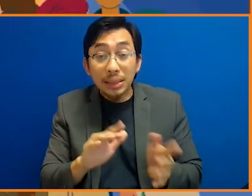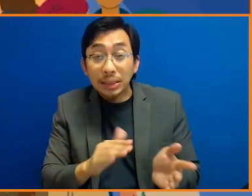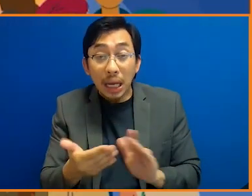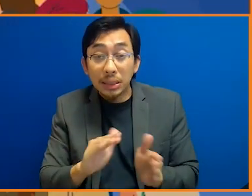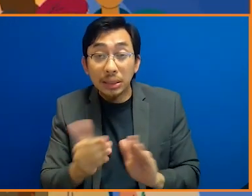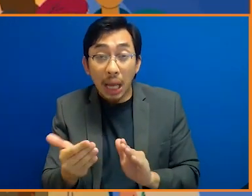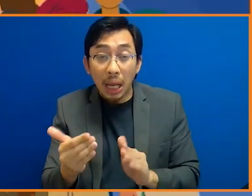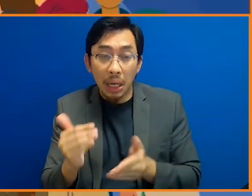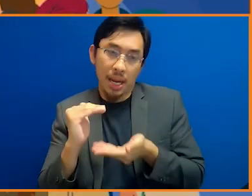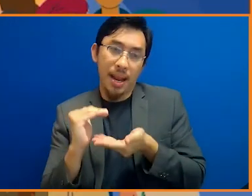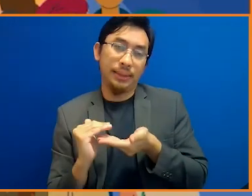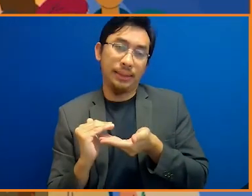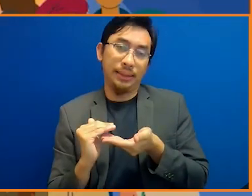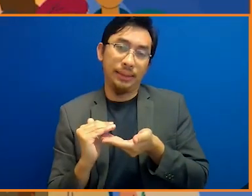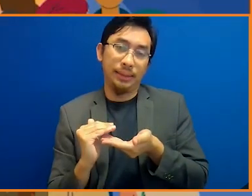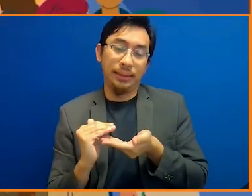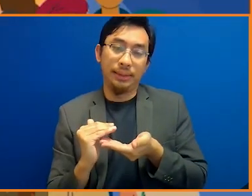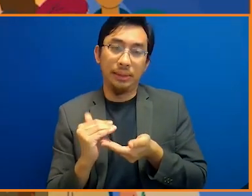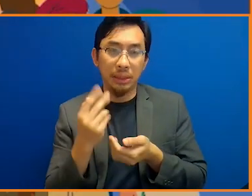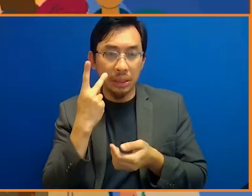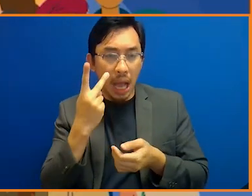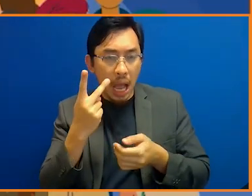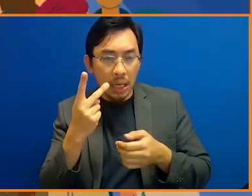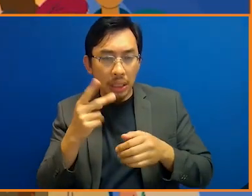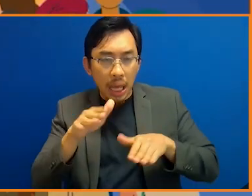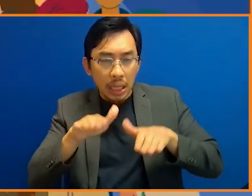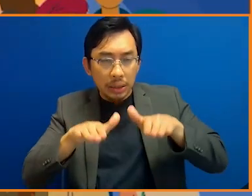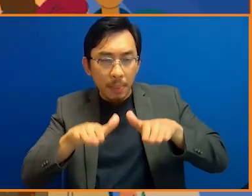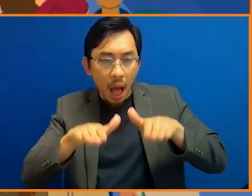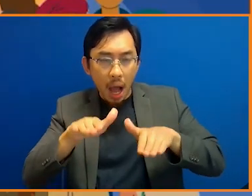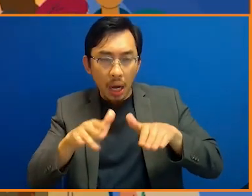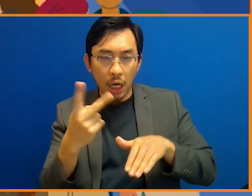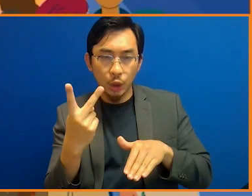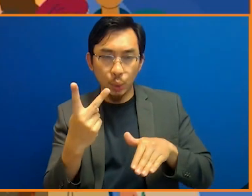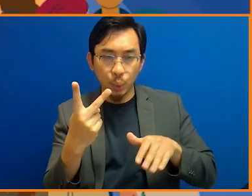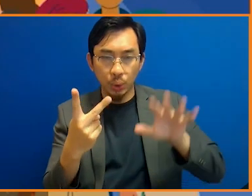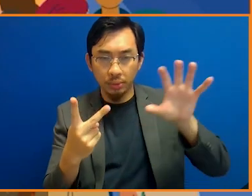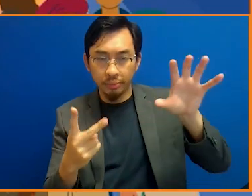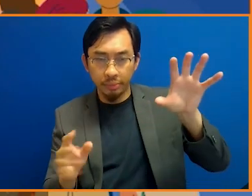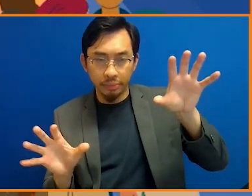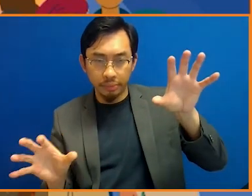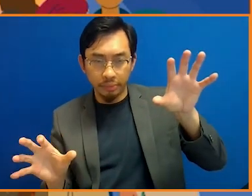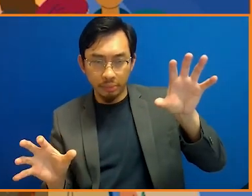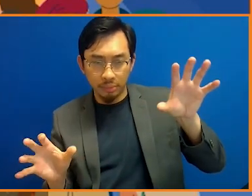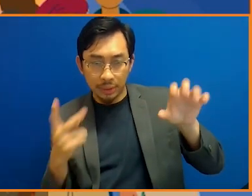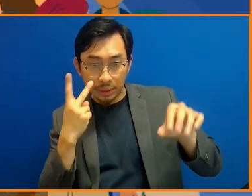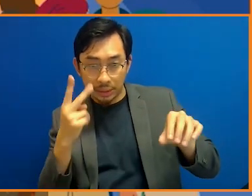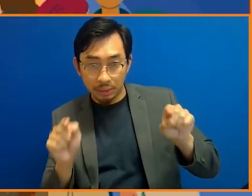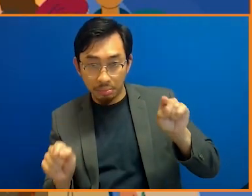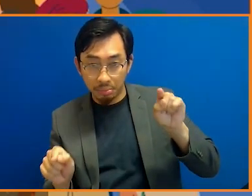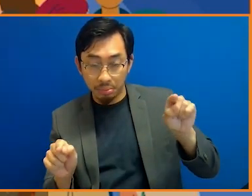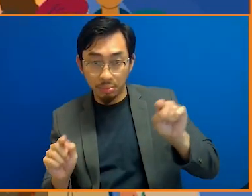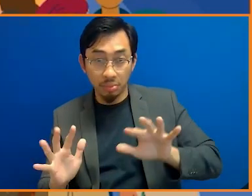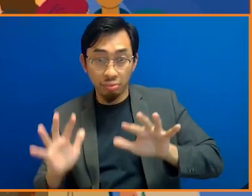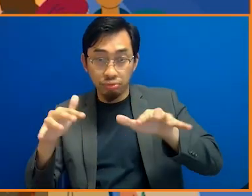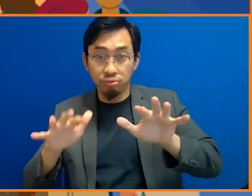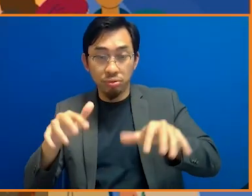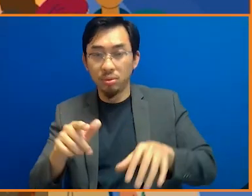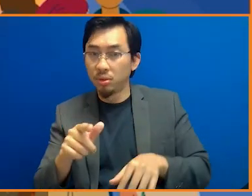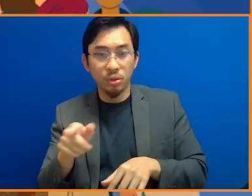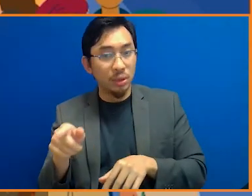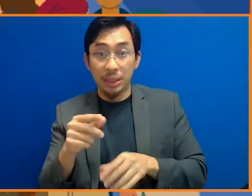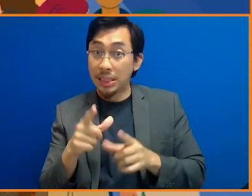rate ratio is small. So things like that, which also can be similar to other events